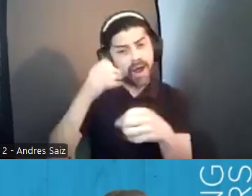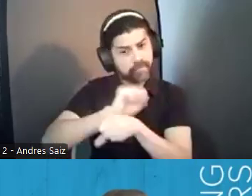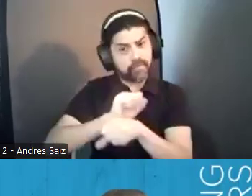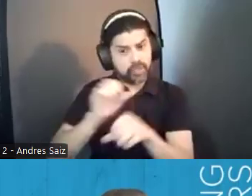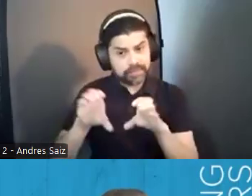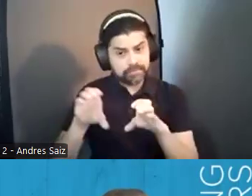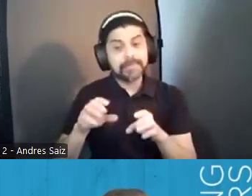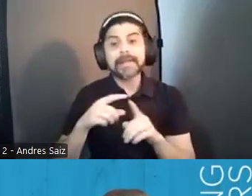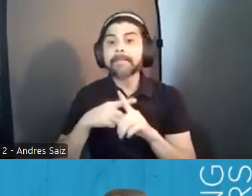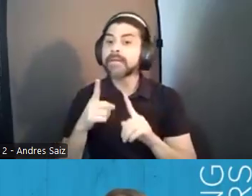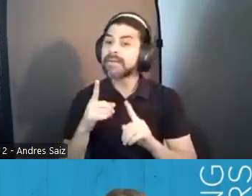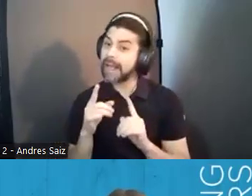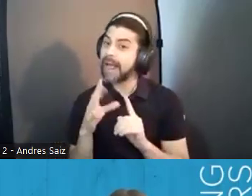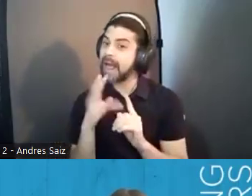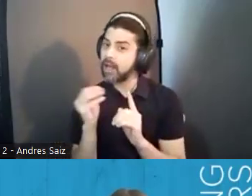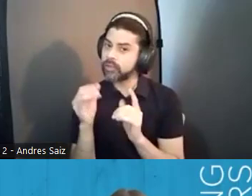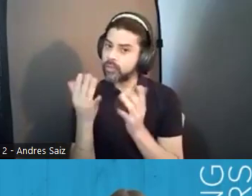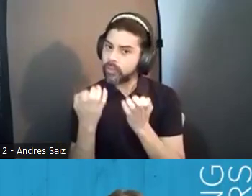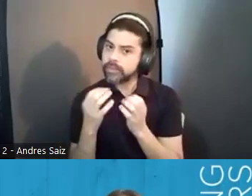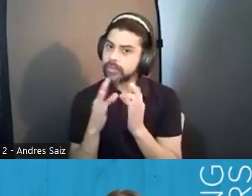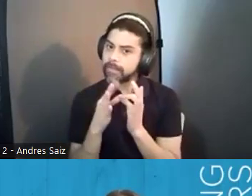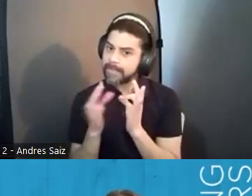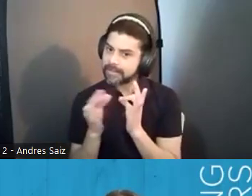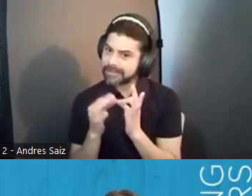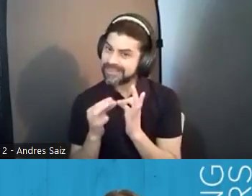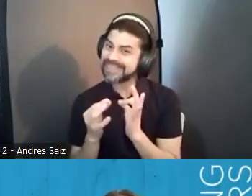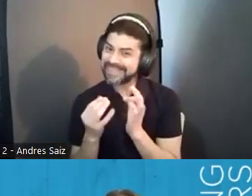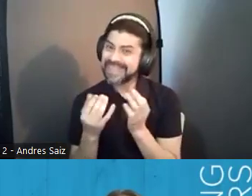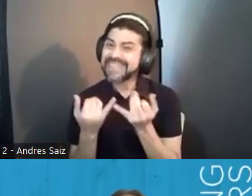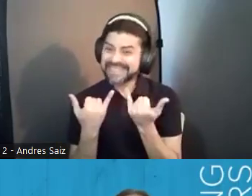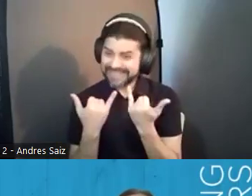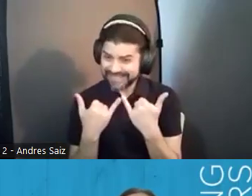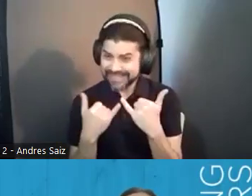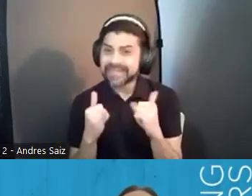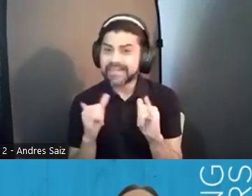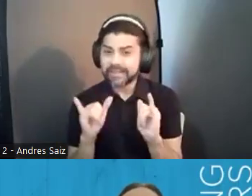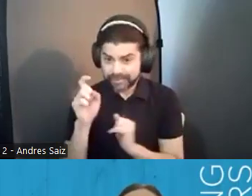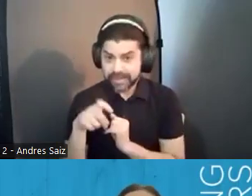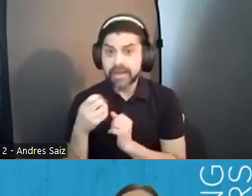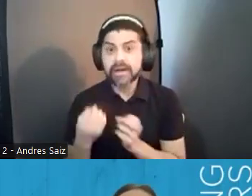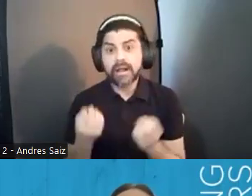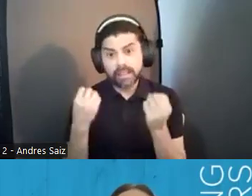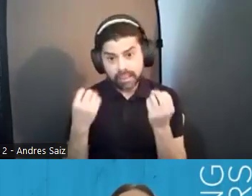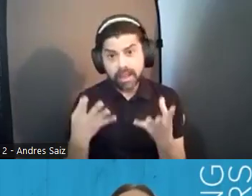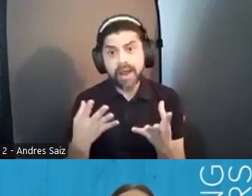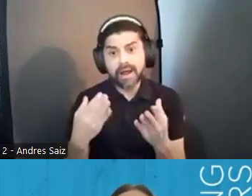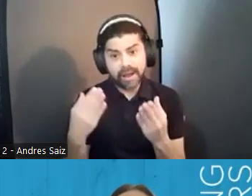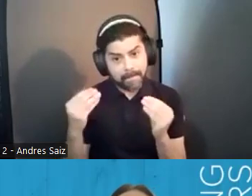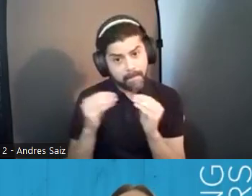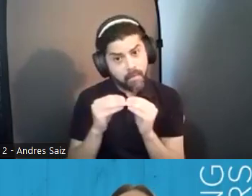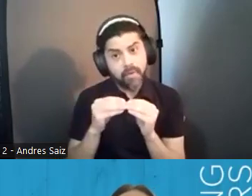to note that there is still so much to be done. There is still a lot of progress that needs to be